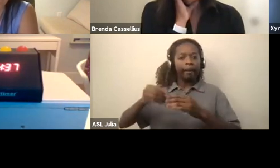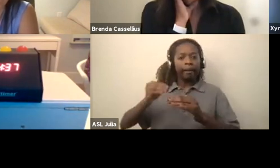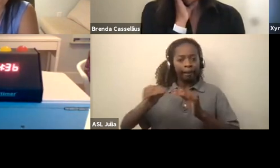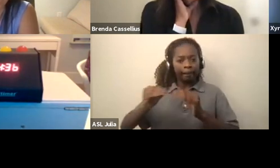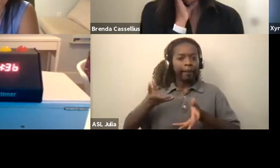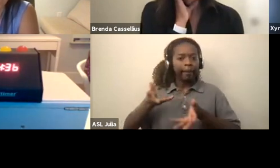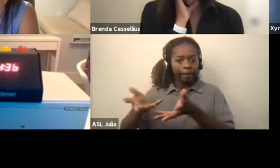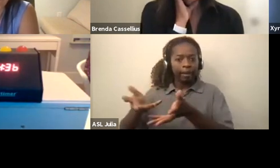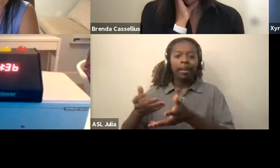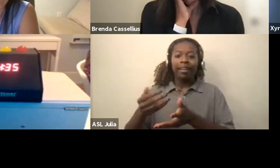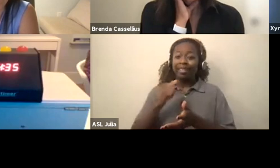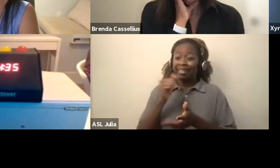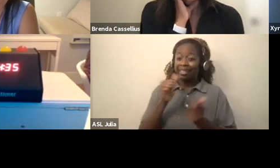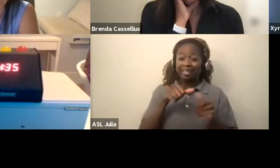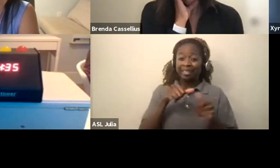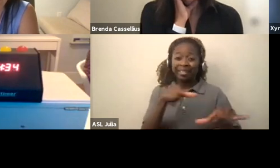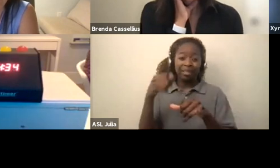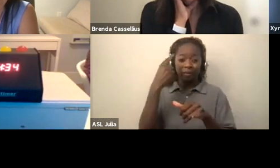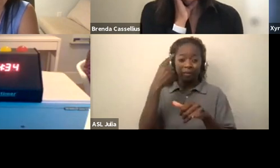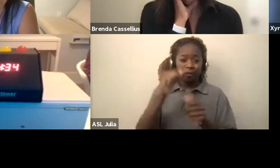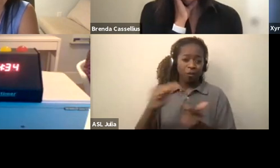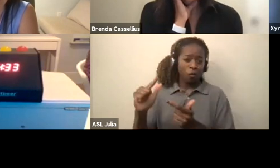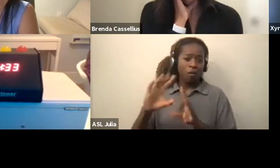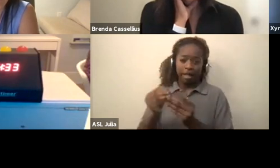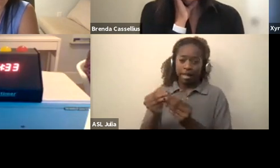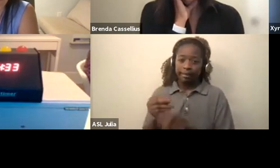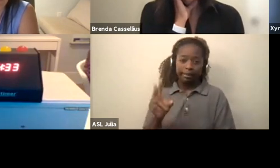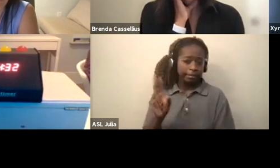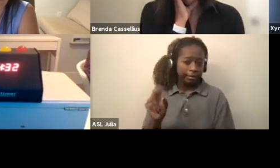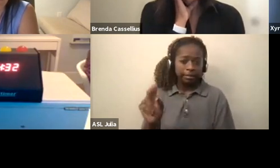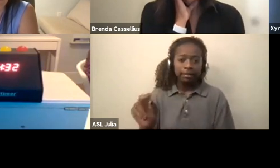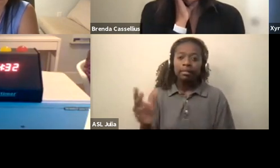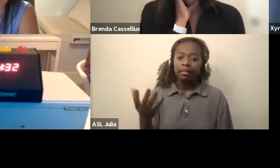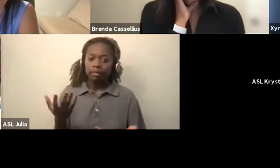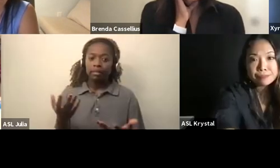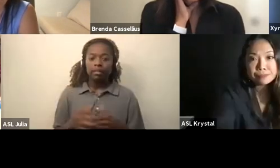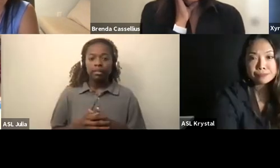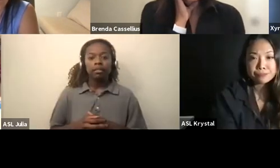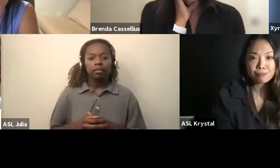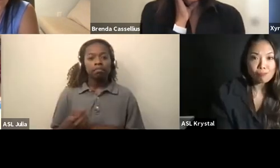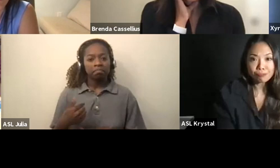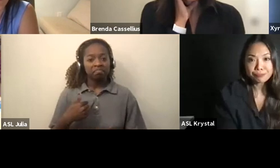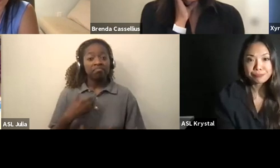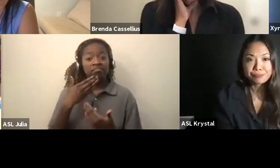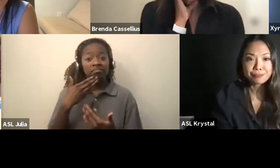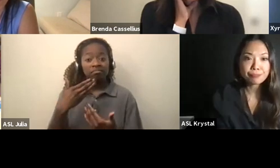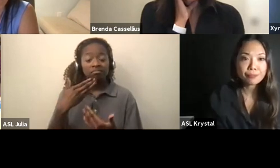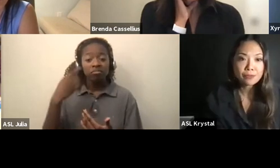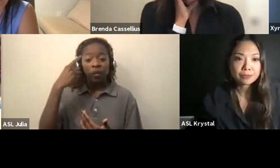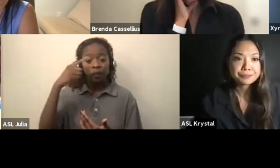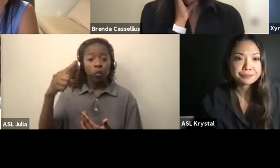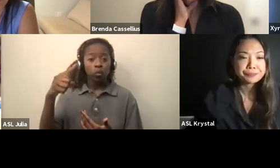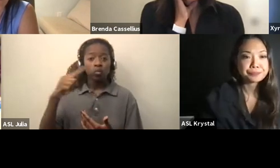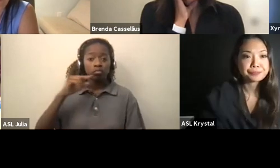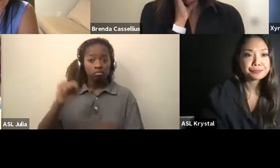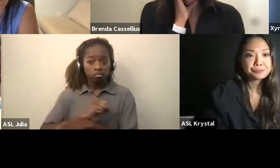many of the students and families that attend boston public schools and so thank you for putting in